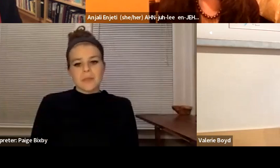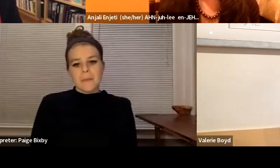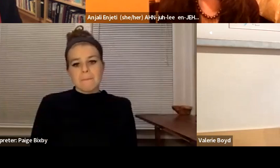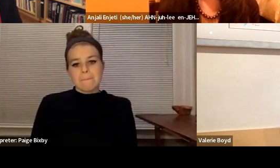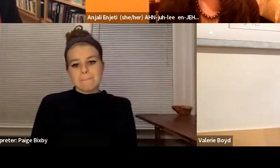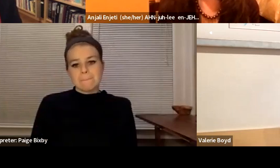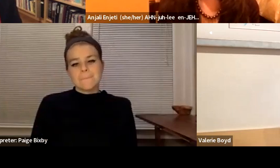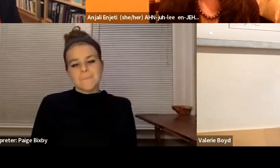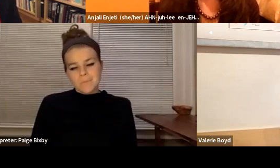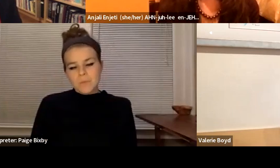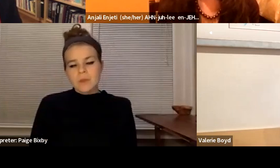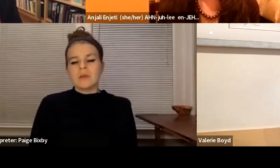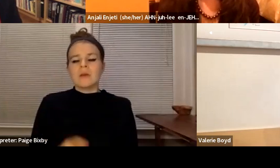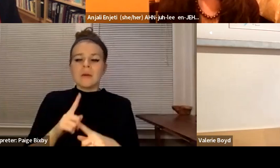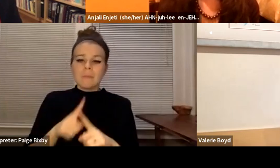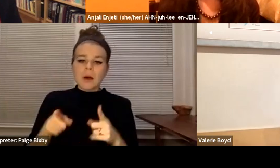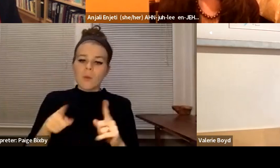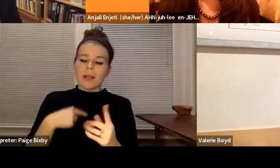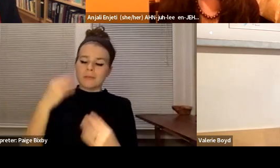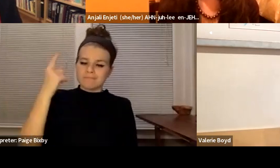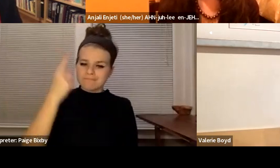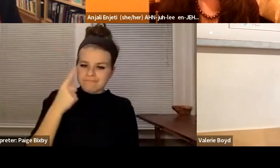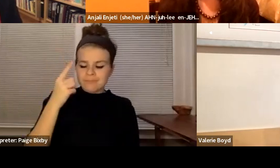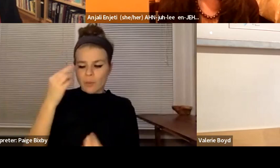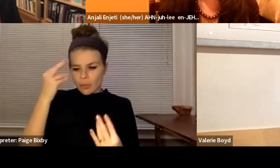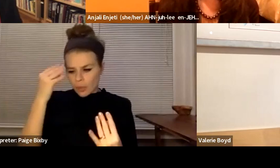But as I thought about it, I thought about the particular